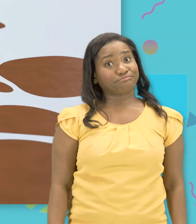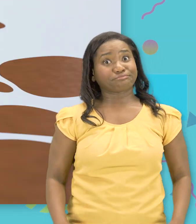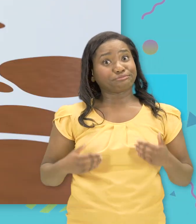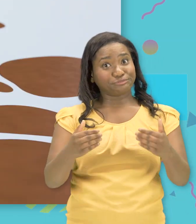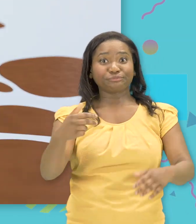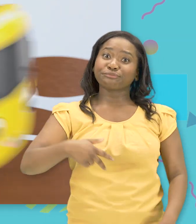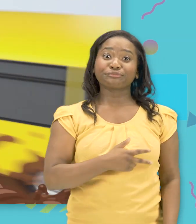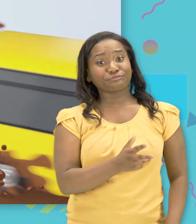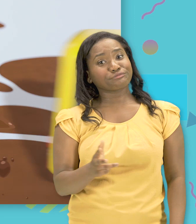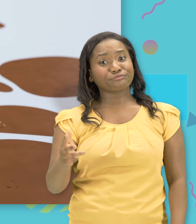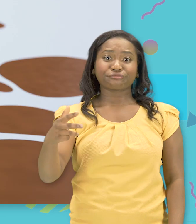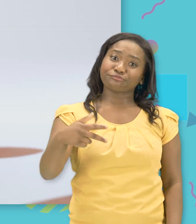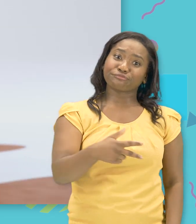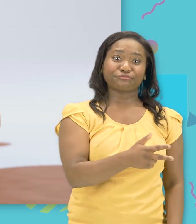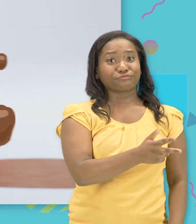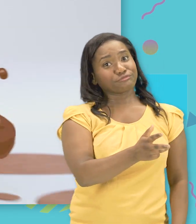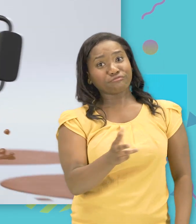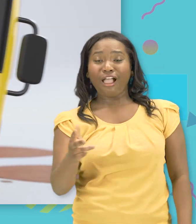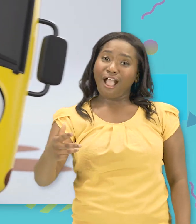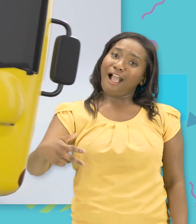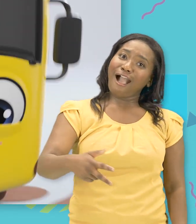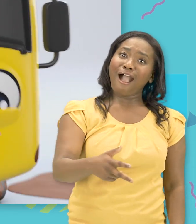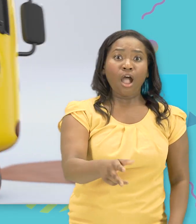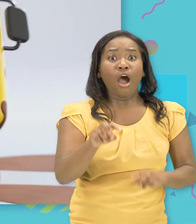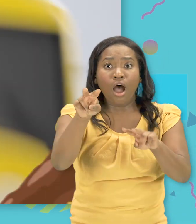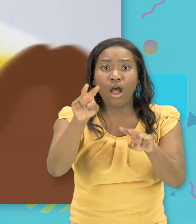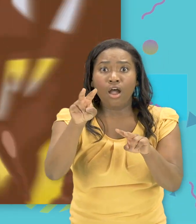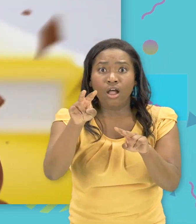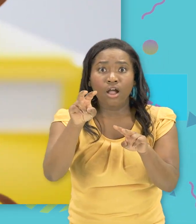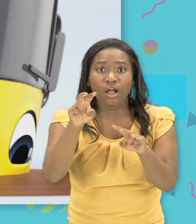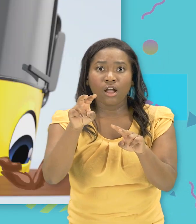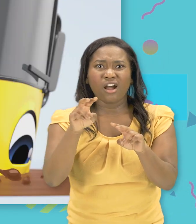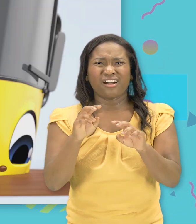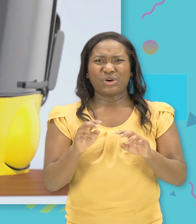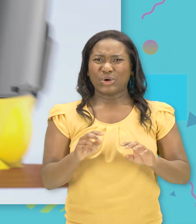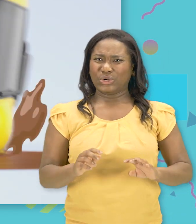Off he goes again. Watch where you're going this time, Buster. Watch out!